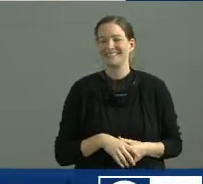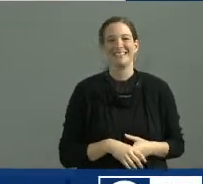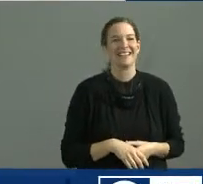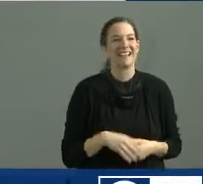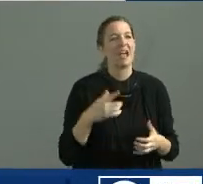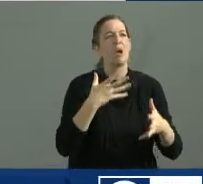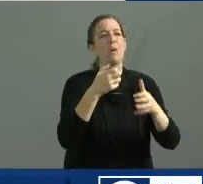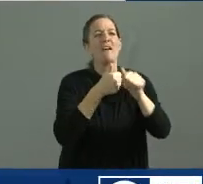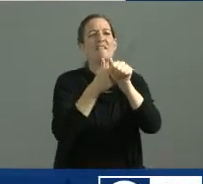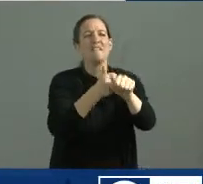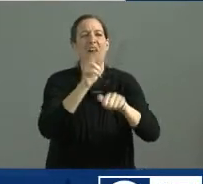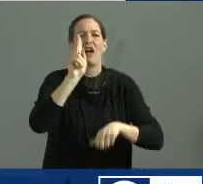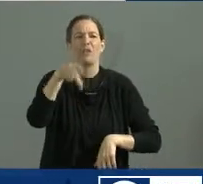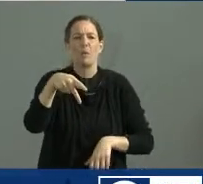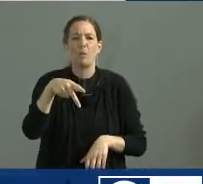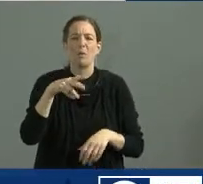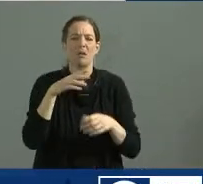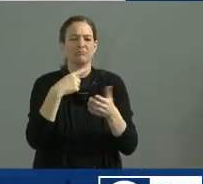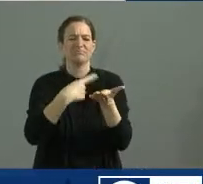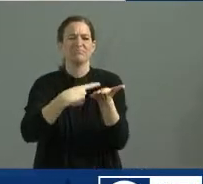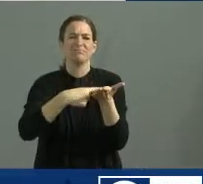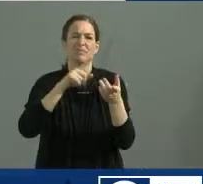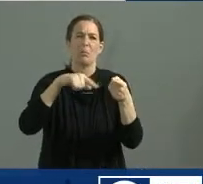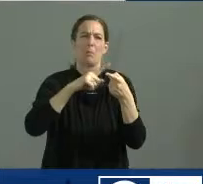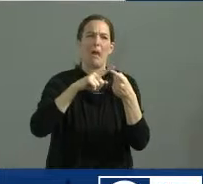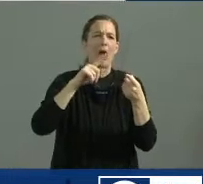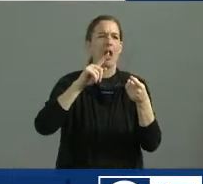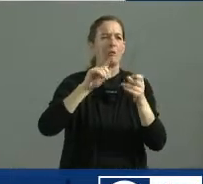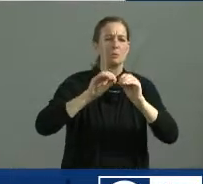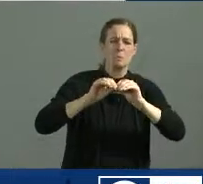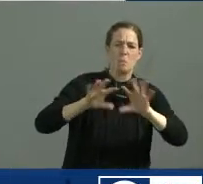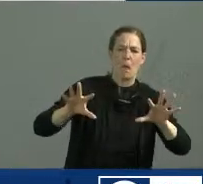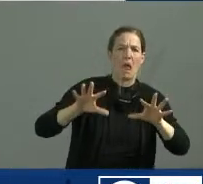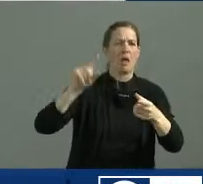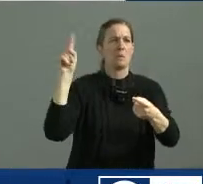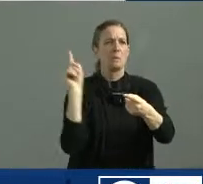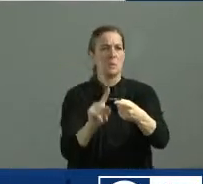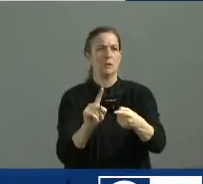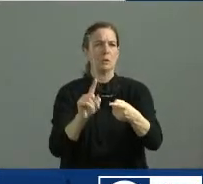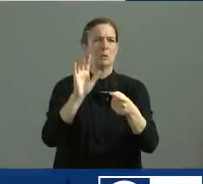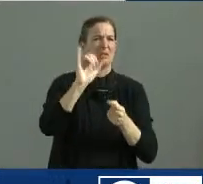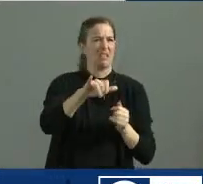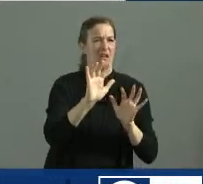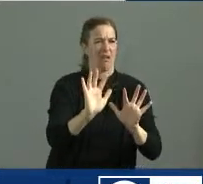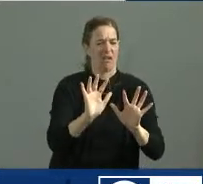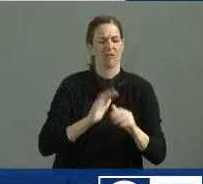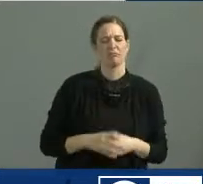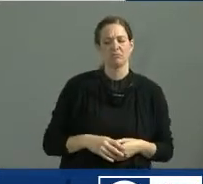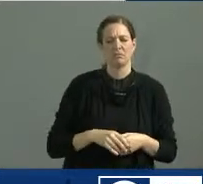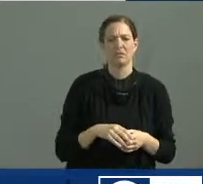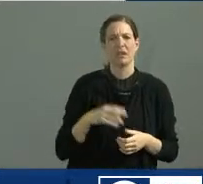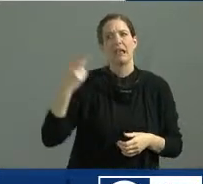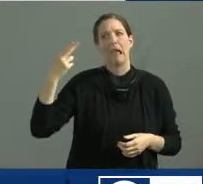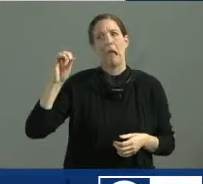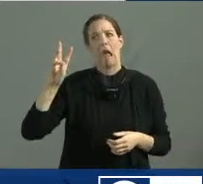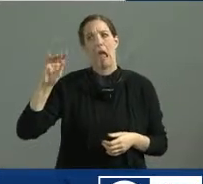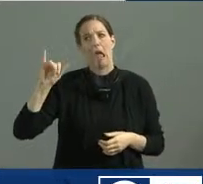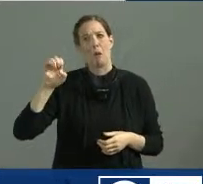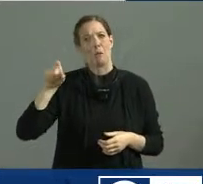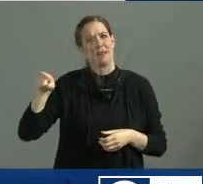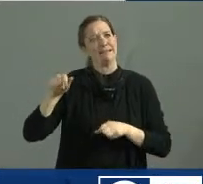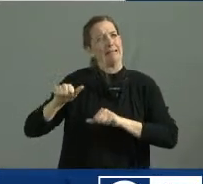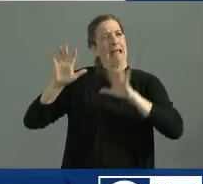So just wanted to follow up with Howie on mitigation. I know he said he gives up, so I'm not quite giving up. You're not giving up